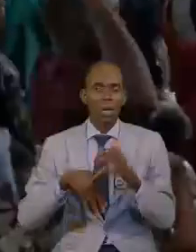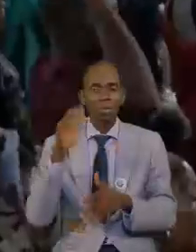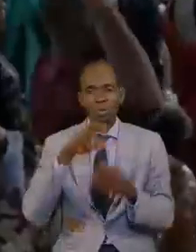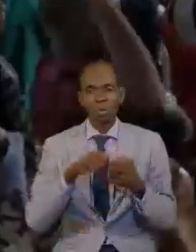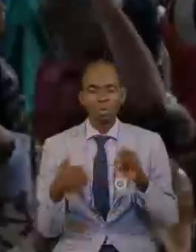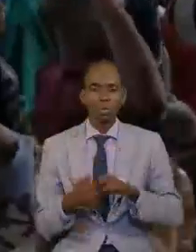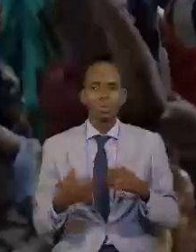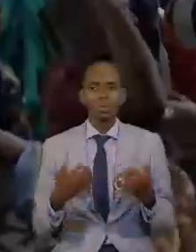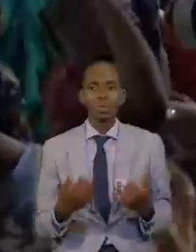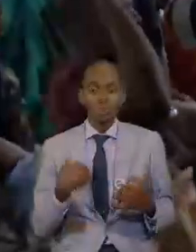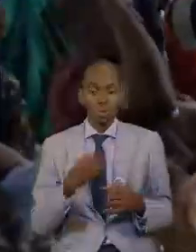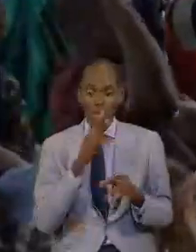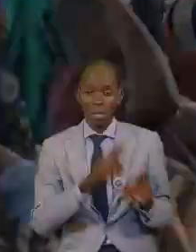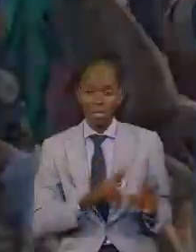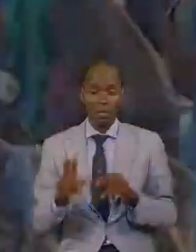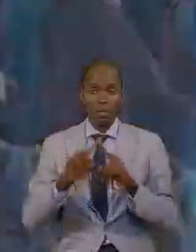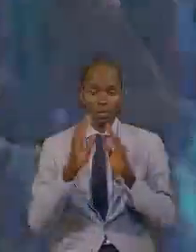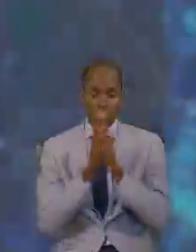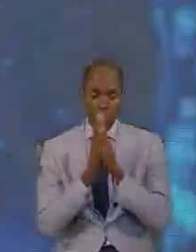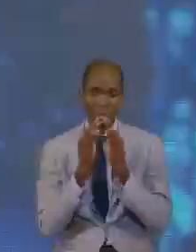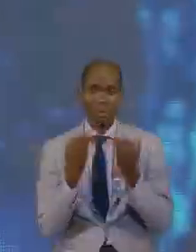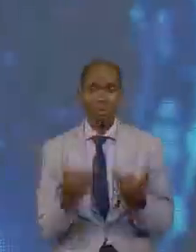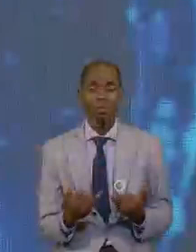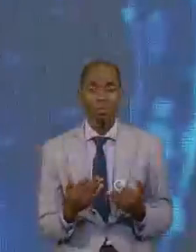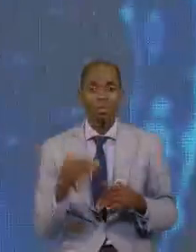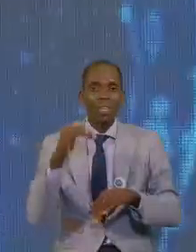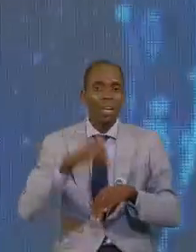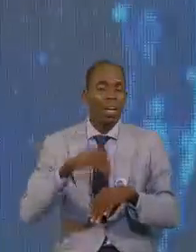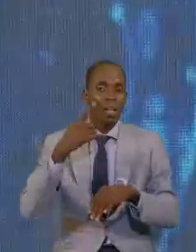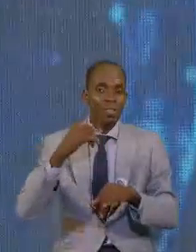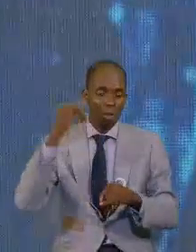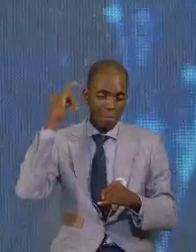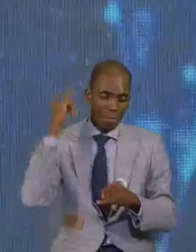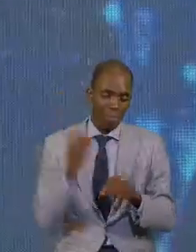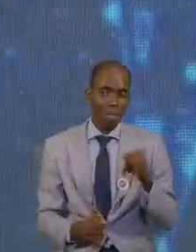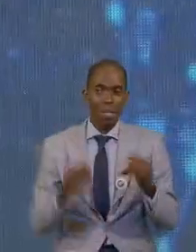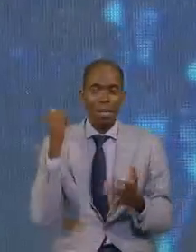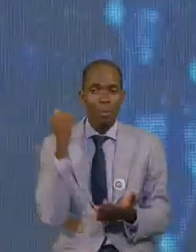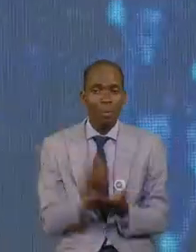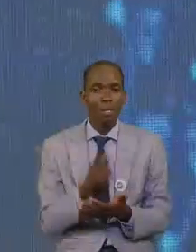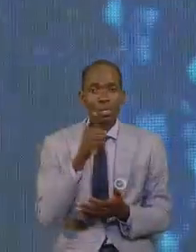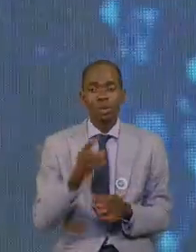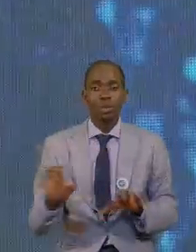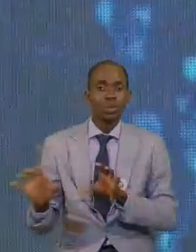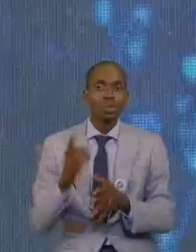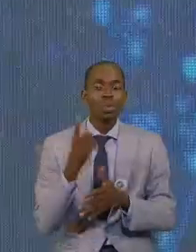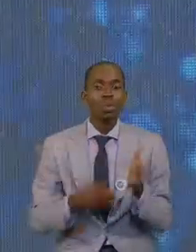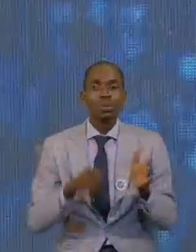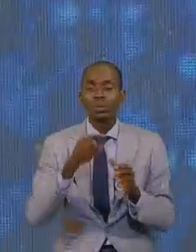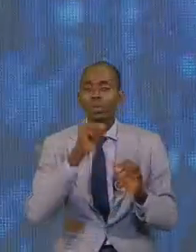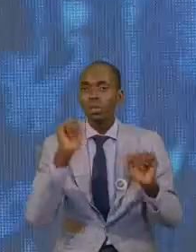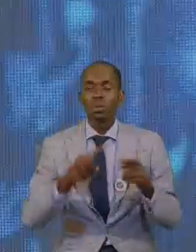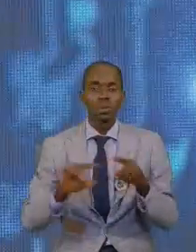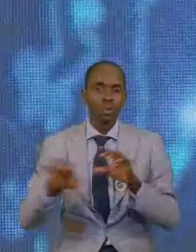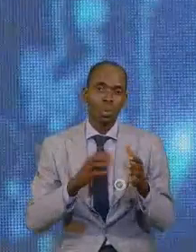We're ready to pray now. At the final amen, you do what you were not able to do